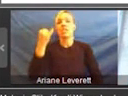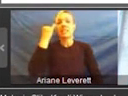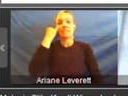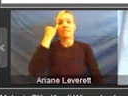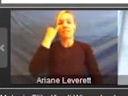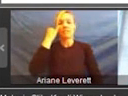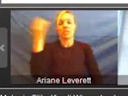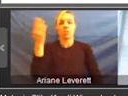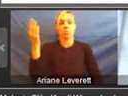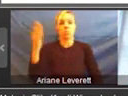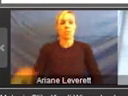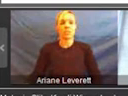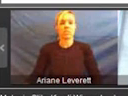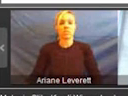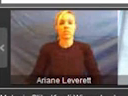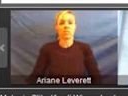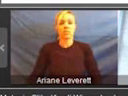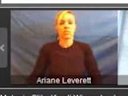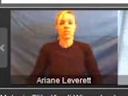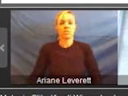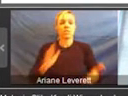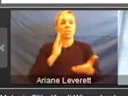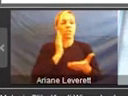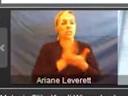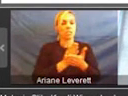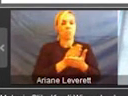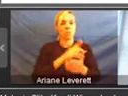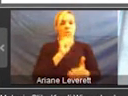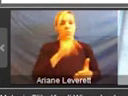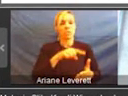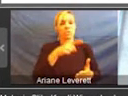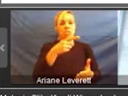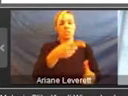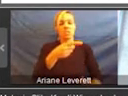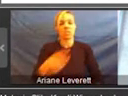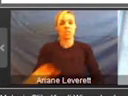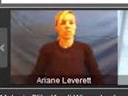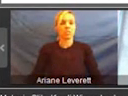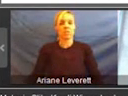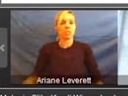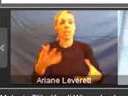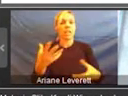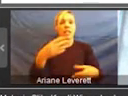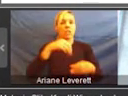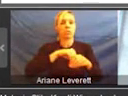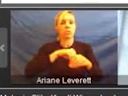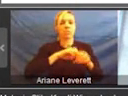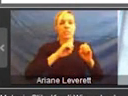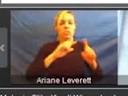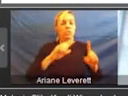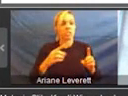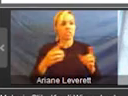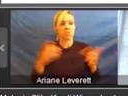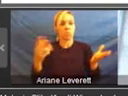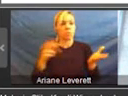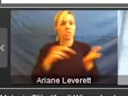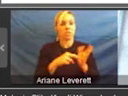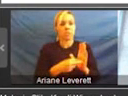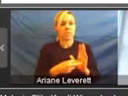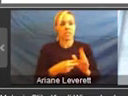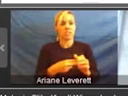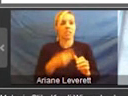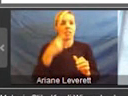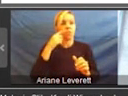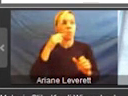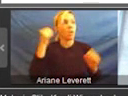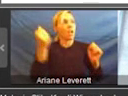from questioning, okay, what is inclusive education? What is inclusivity? What does that mean? To really engage everyone, to have a level